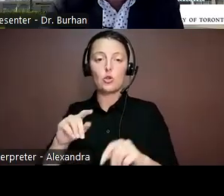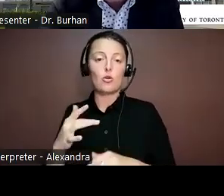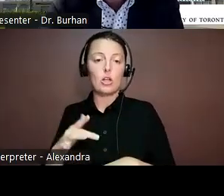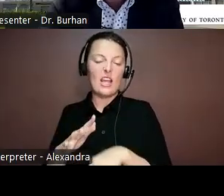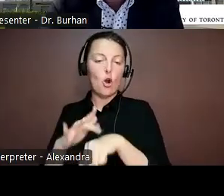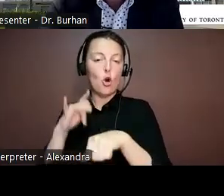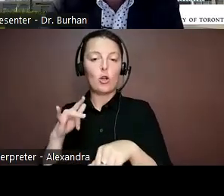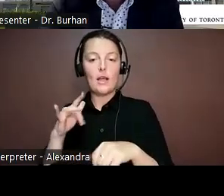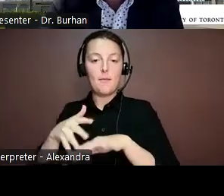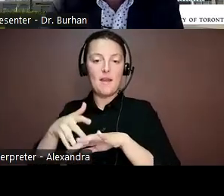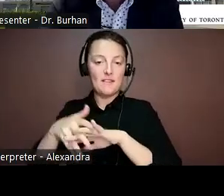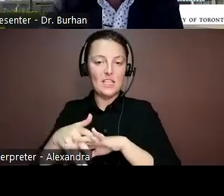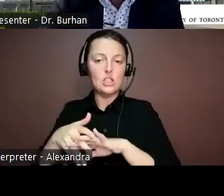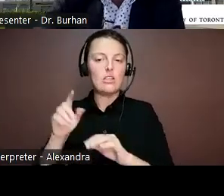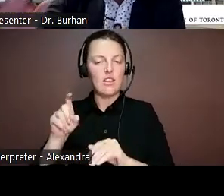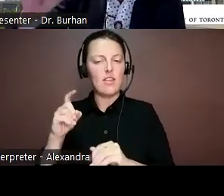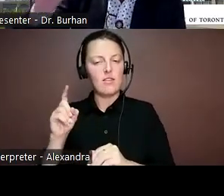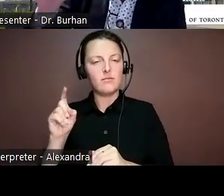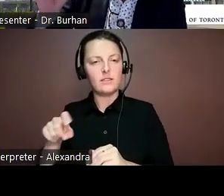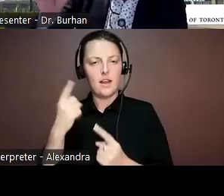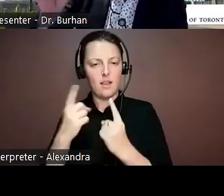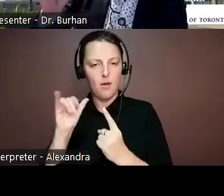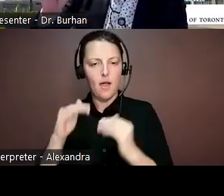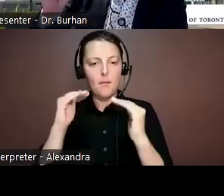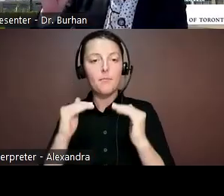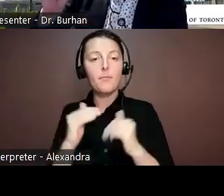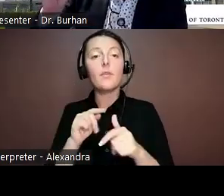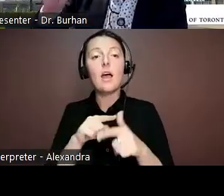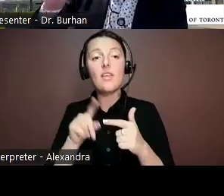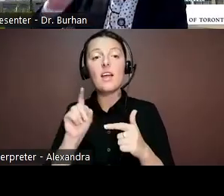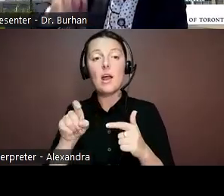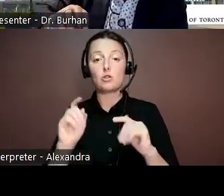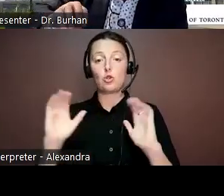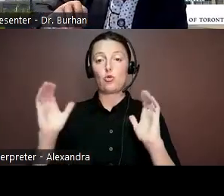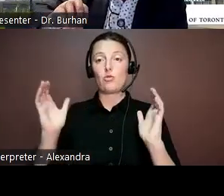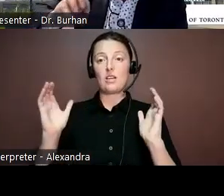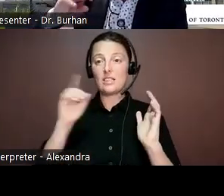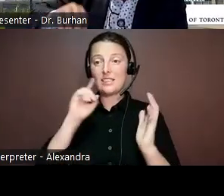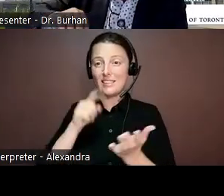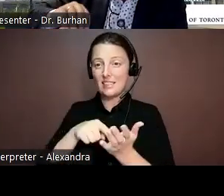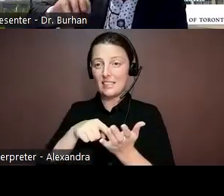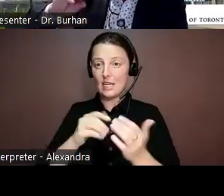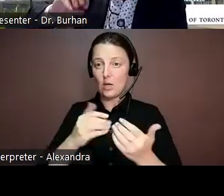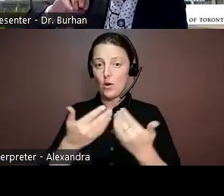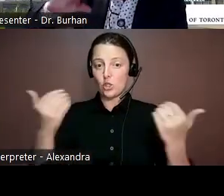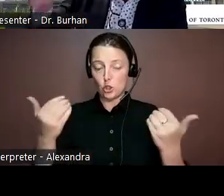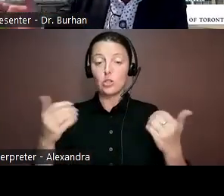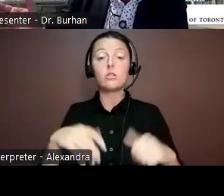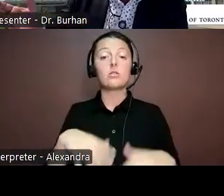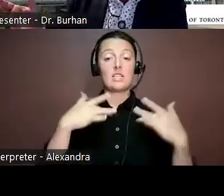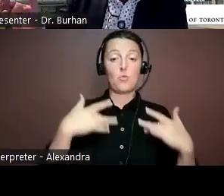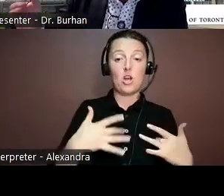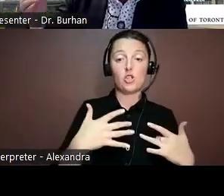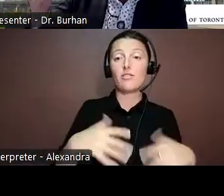of affect versus loss of motivation. So we need to distinguish between depression as a manifestation versus